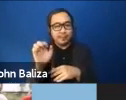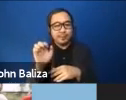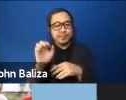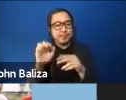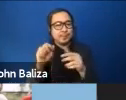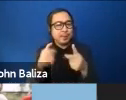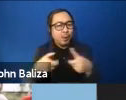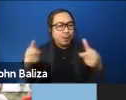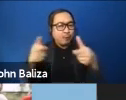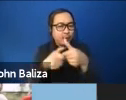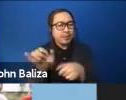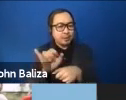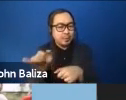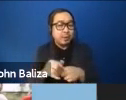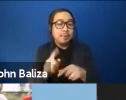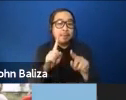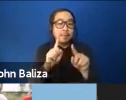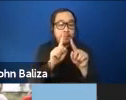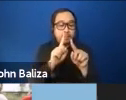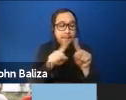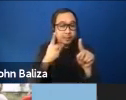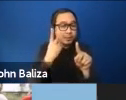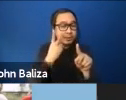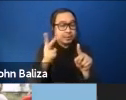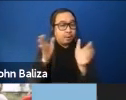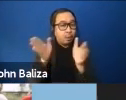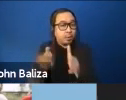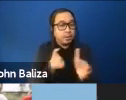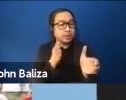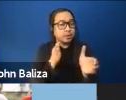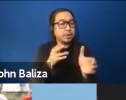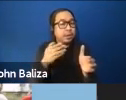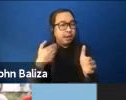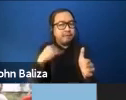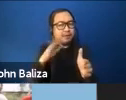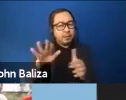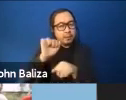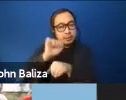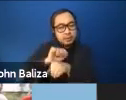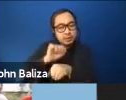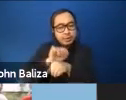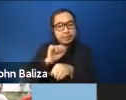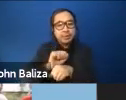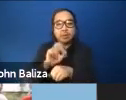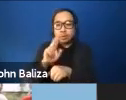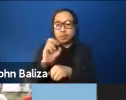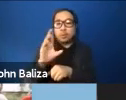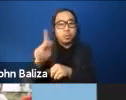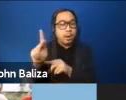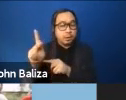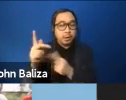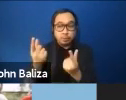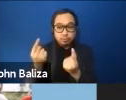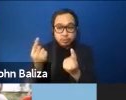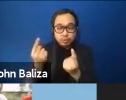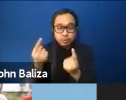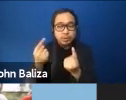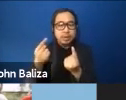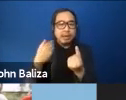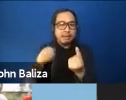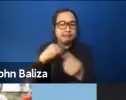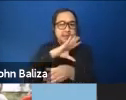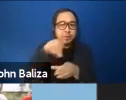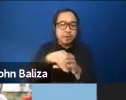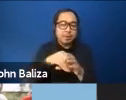organizations in the coalition actively do their job. For example, RHAC has been actively working on a comprehensive